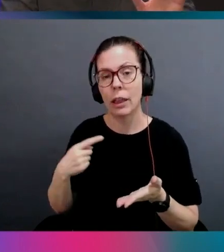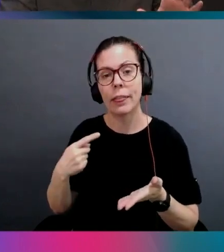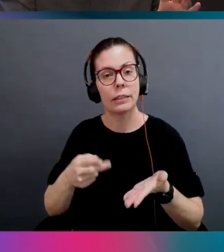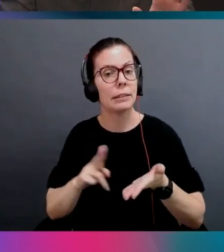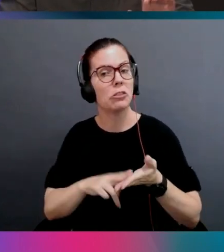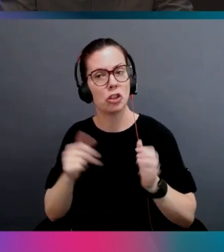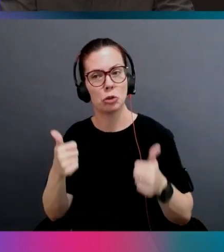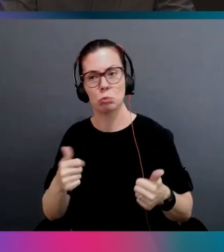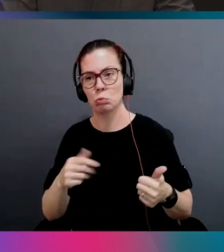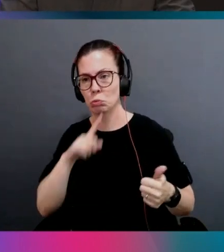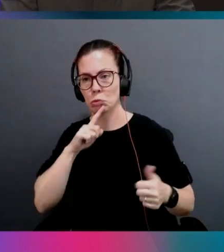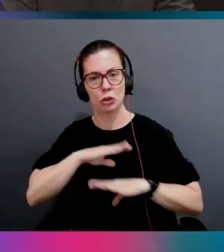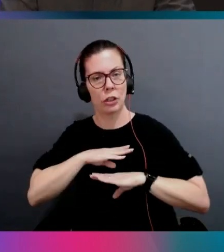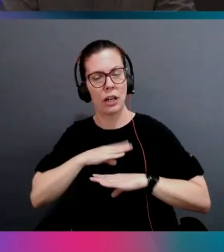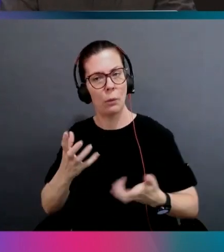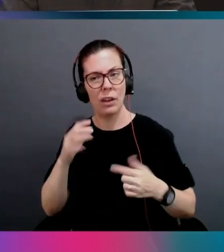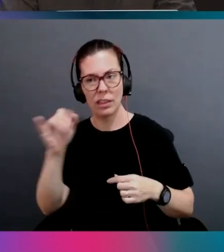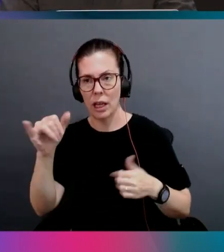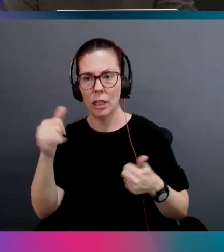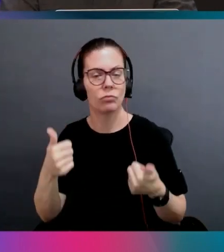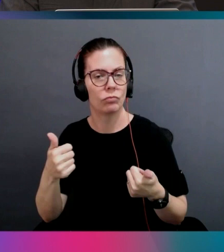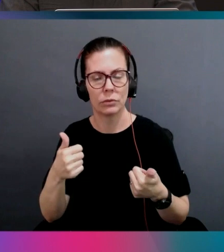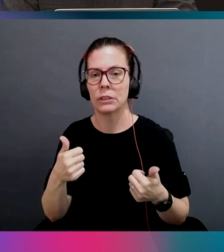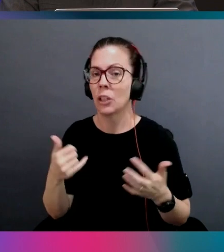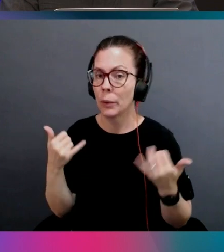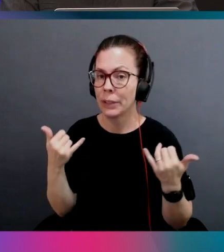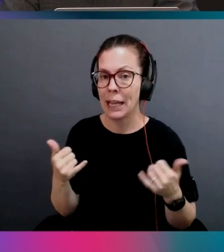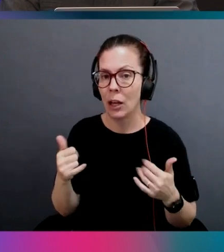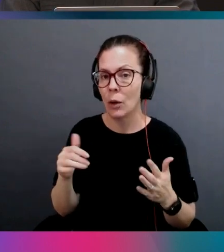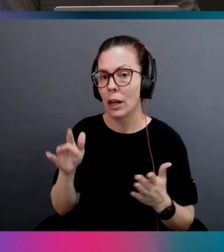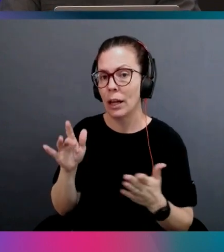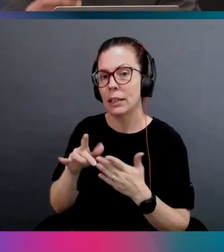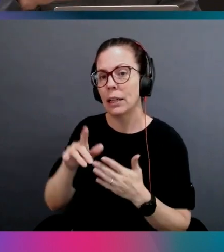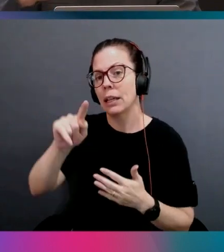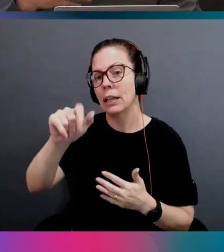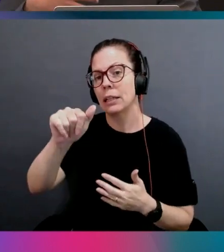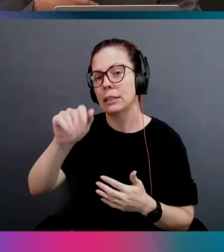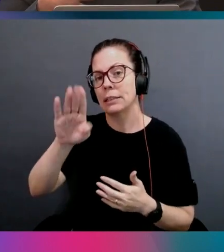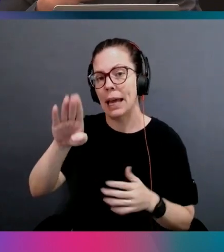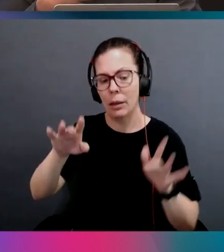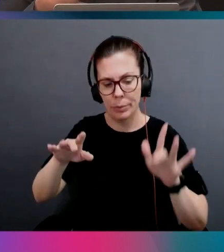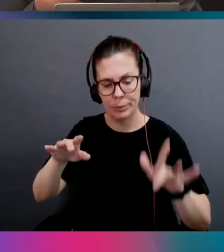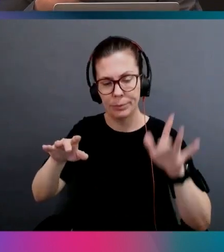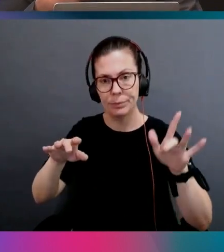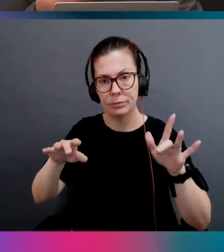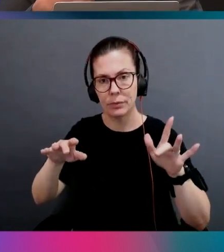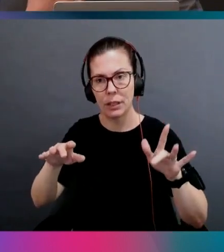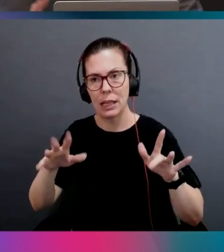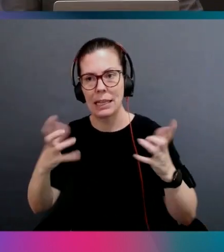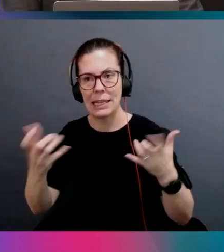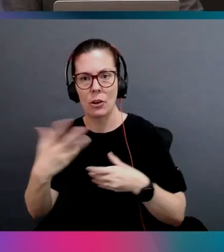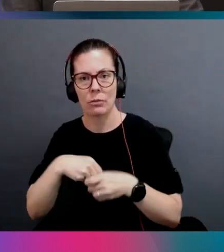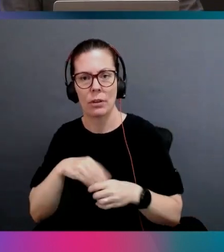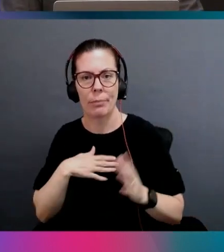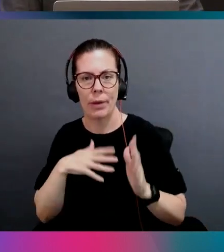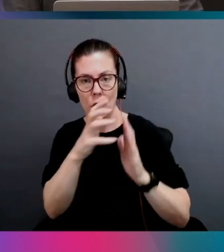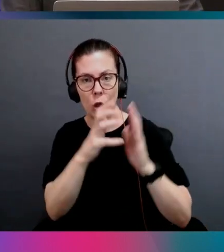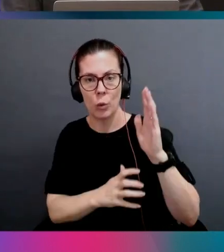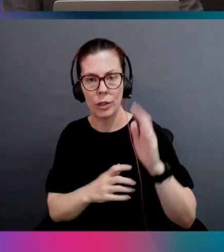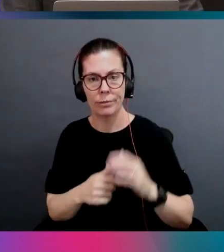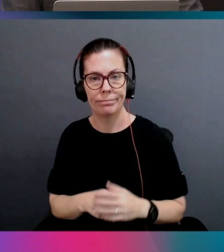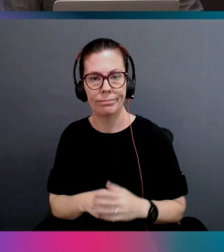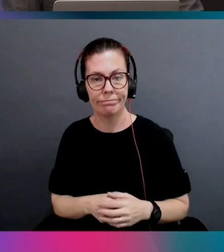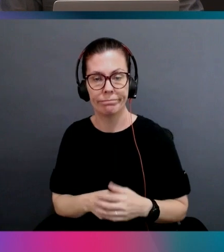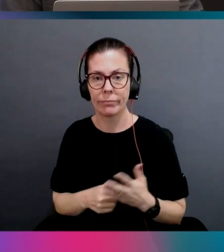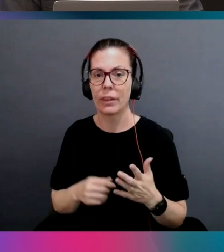This is what I want to do. Now I'm just going to hit the tab key. Now it becomes a part of my code. I'm going to hit